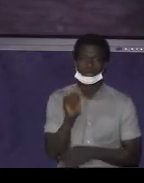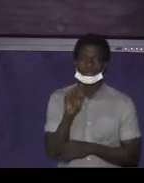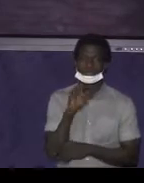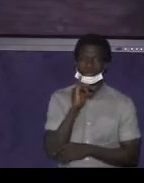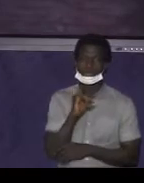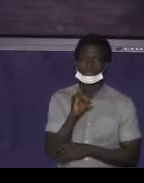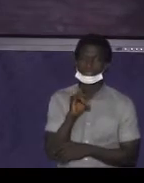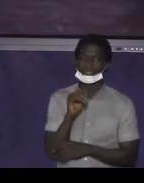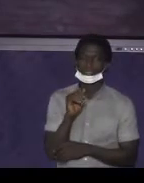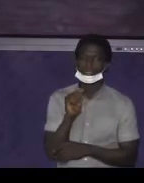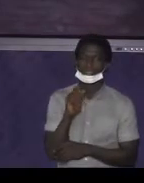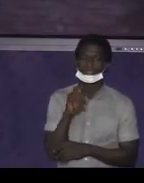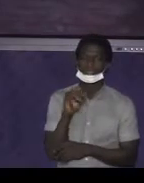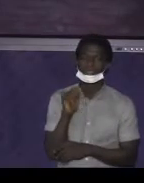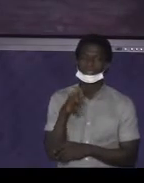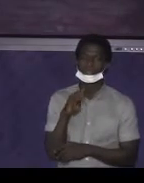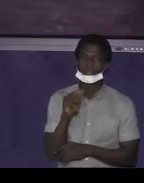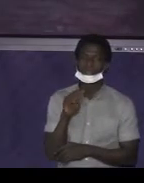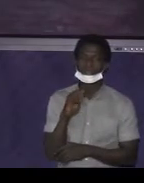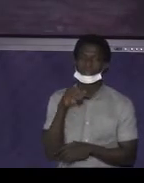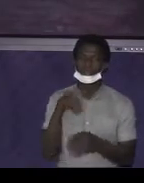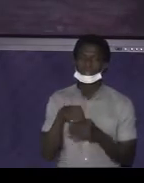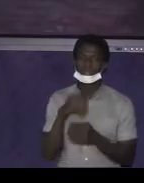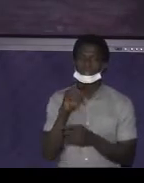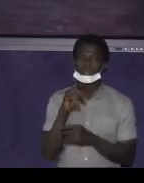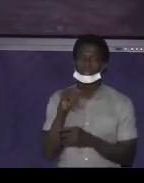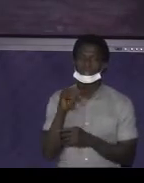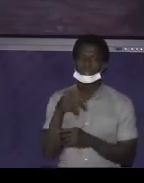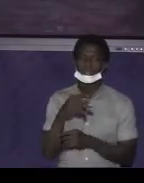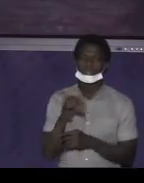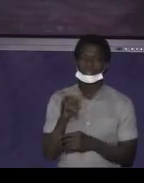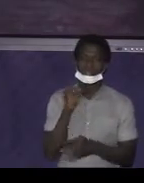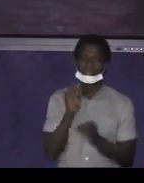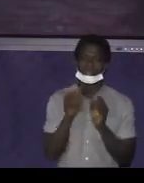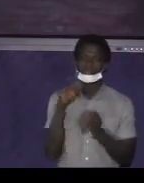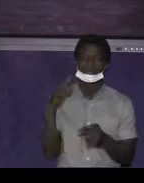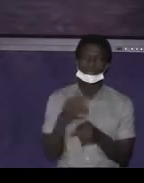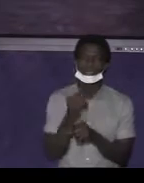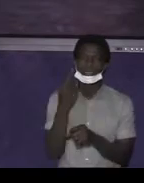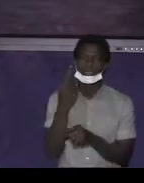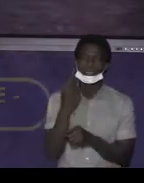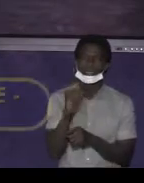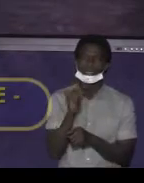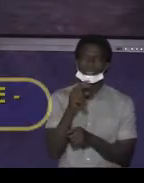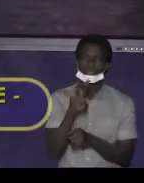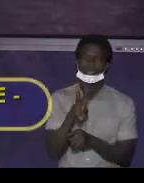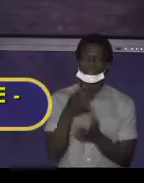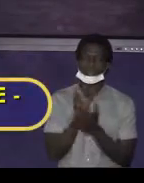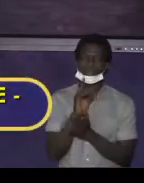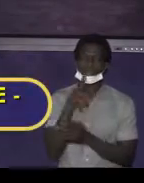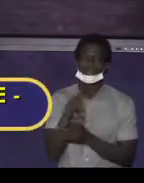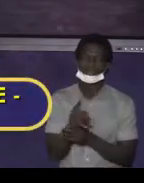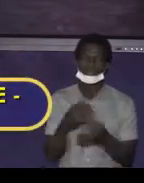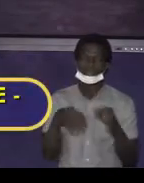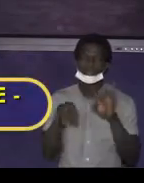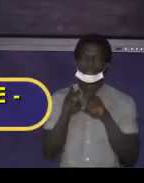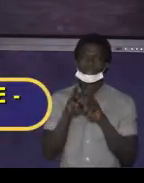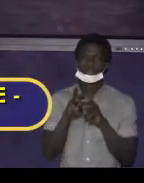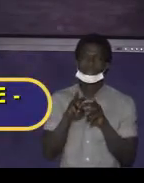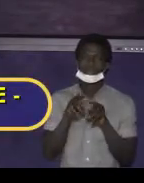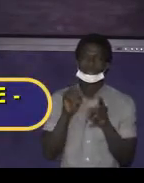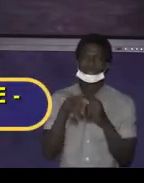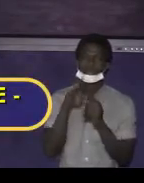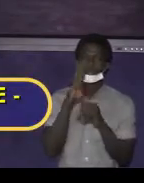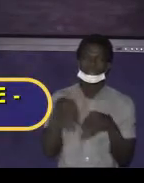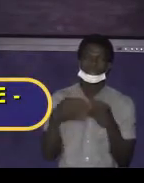Ethiopia. So 2 questions. If you got the 2 correctly, you deserve to be given a